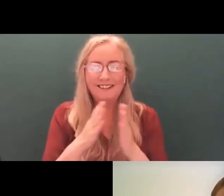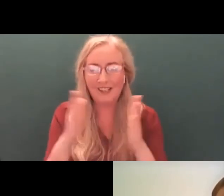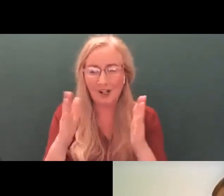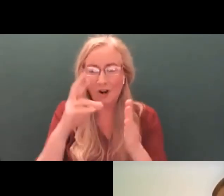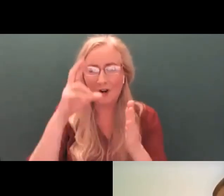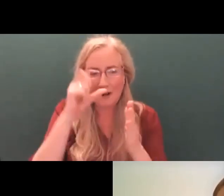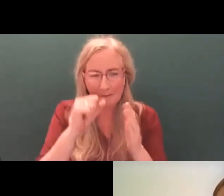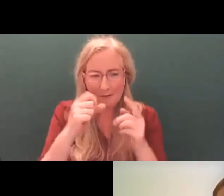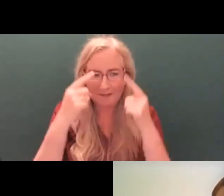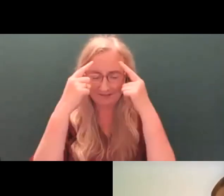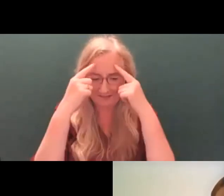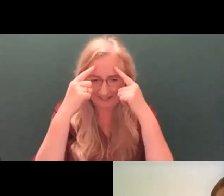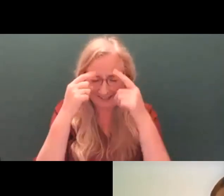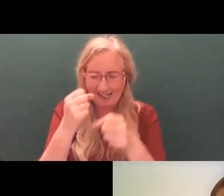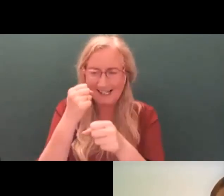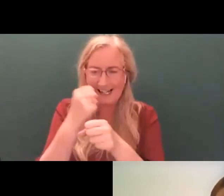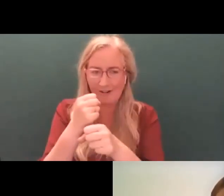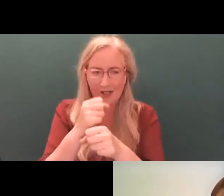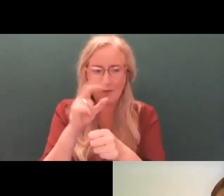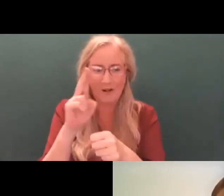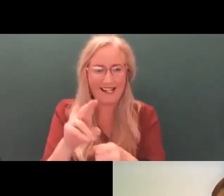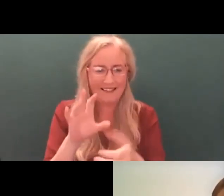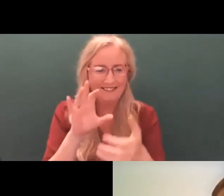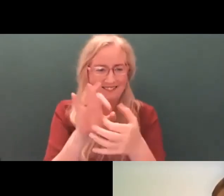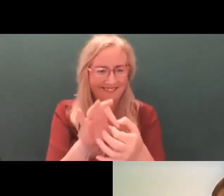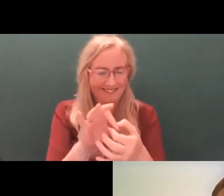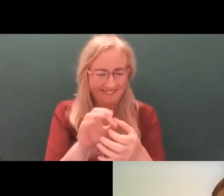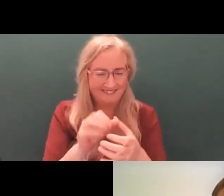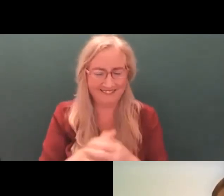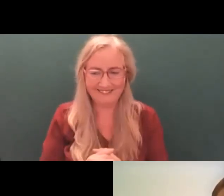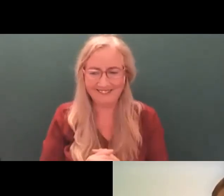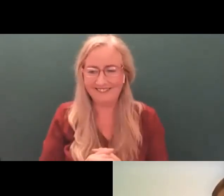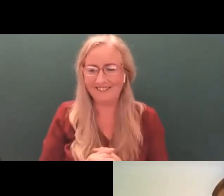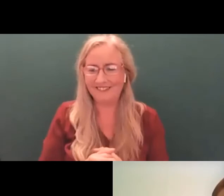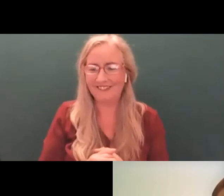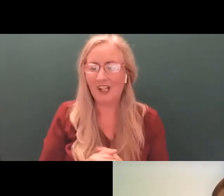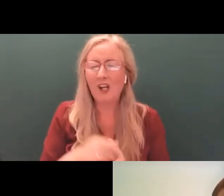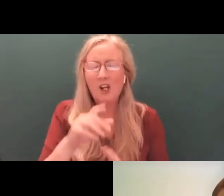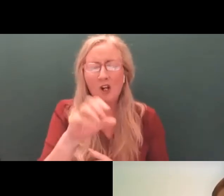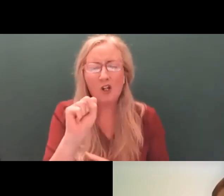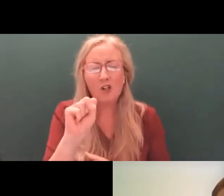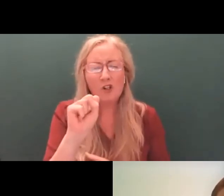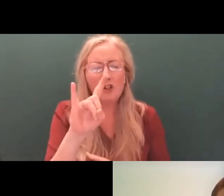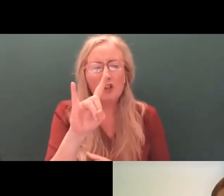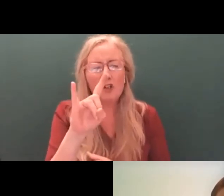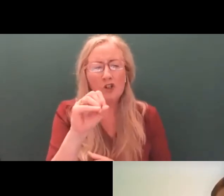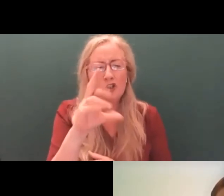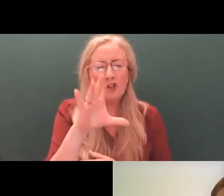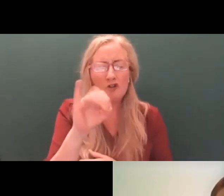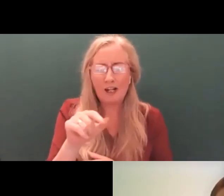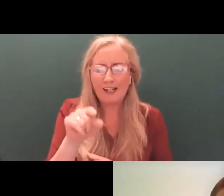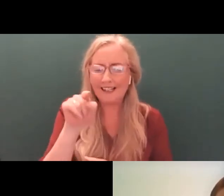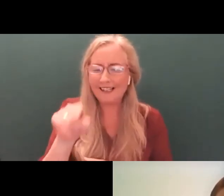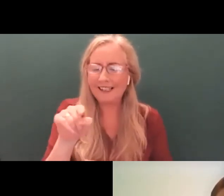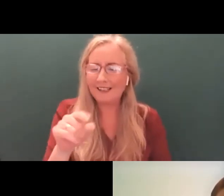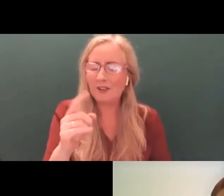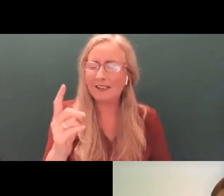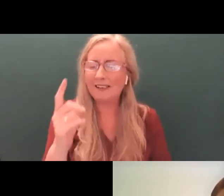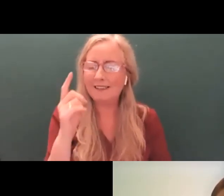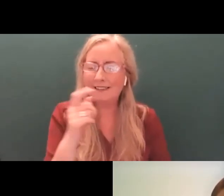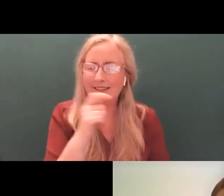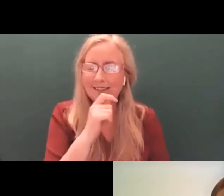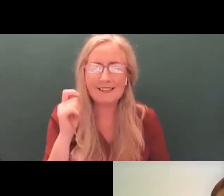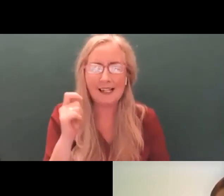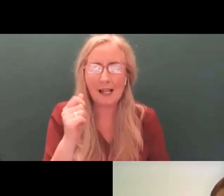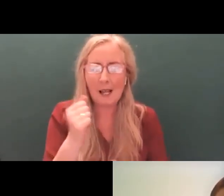we're guaranteeing Heritage Council will not treat you like that. Shirley, you talked also a bit about you know, the